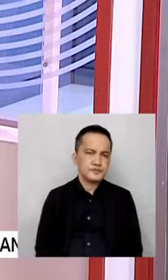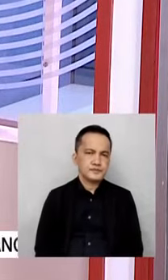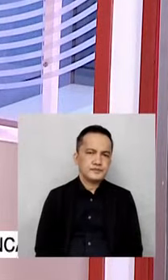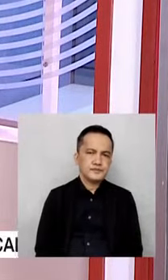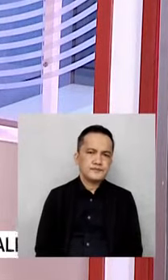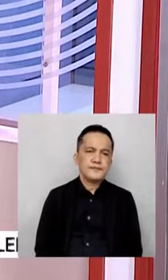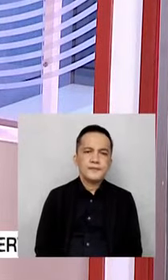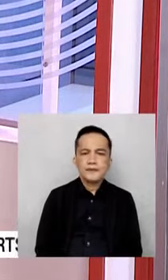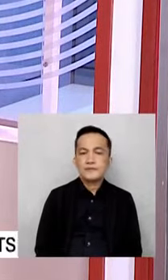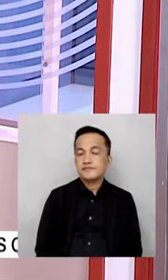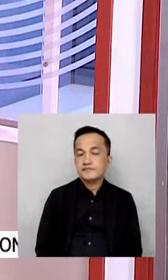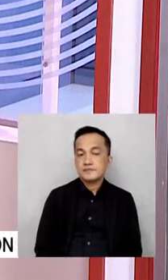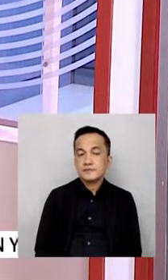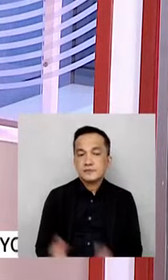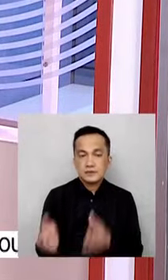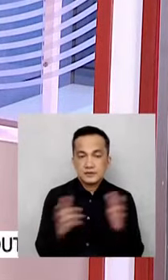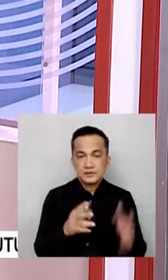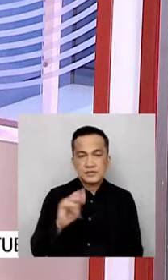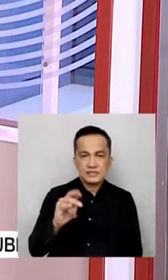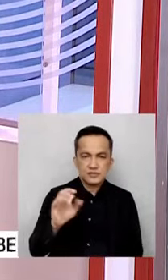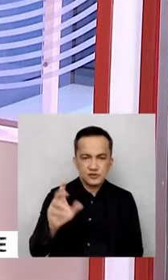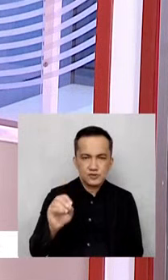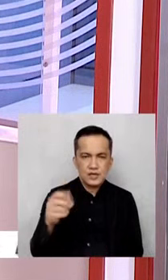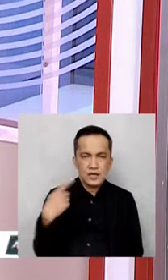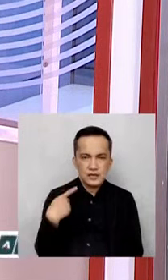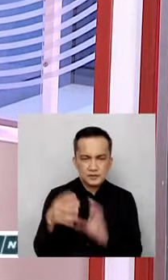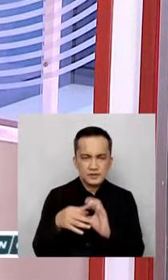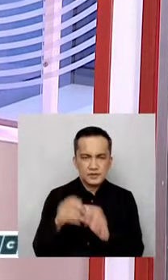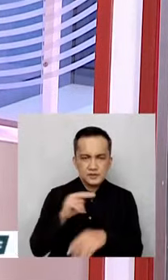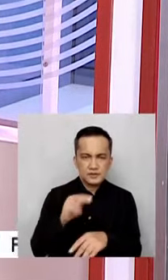Well, Mr. Casino now joins us here on the program. He is a National Council